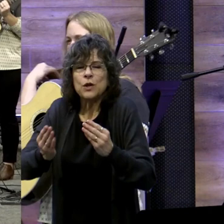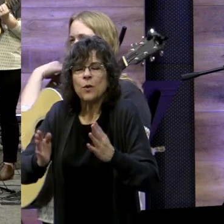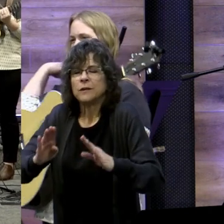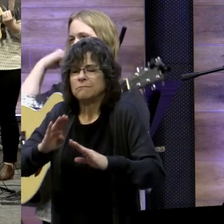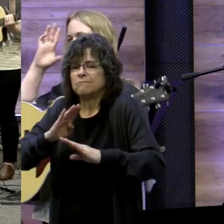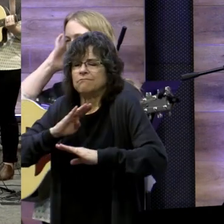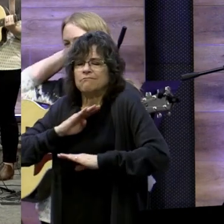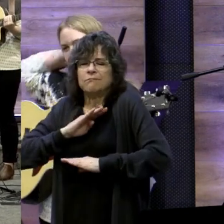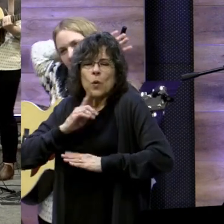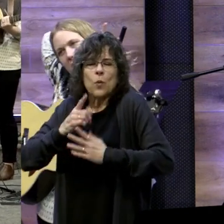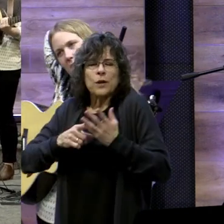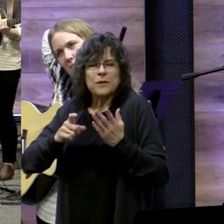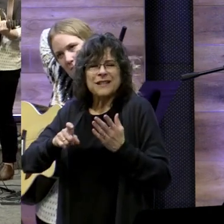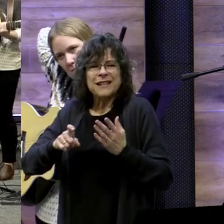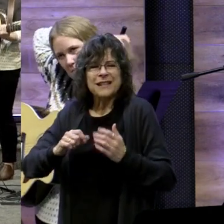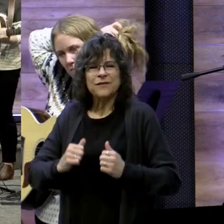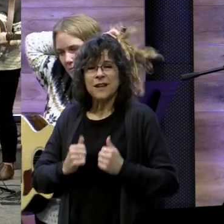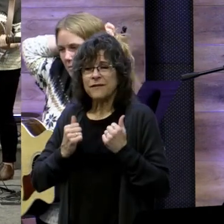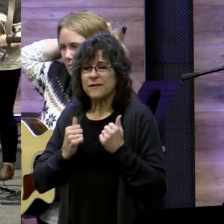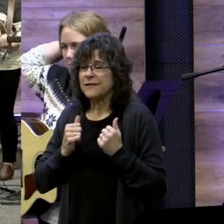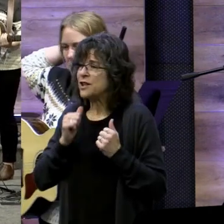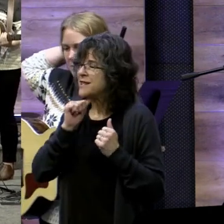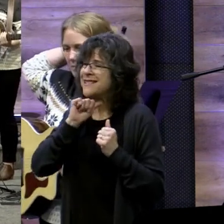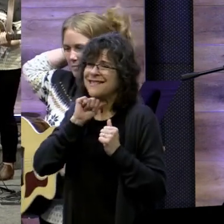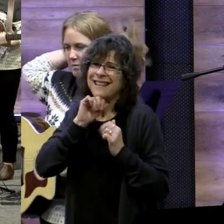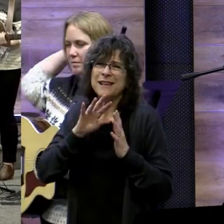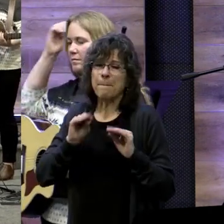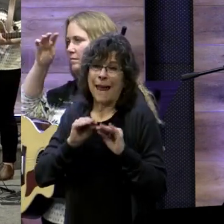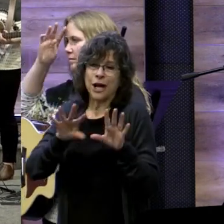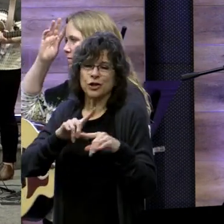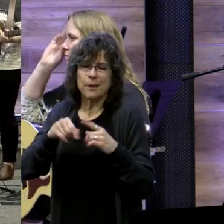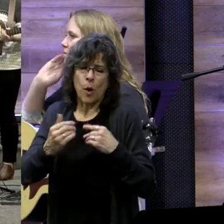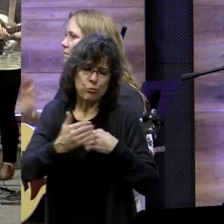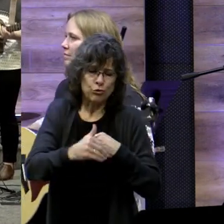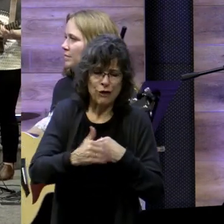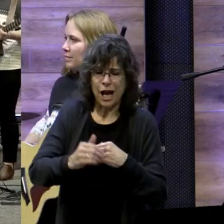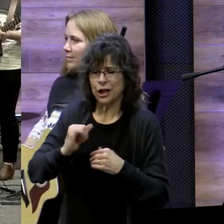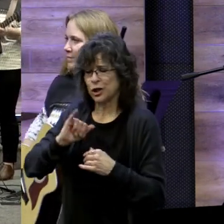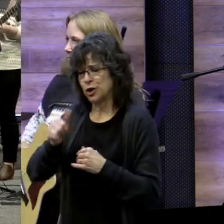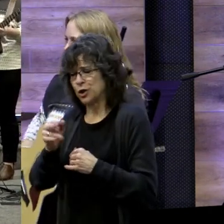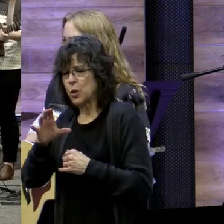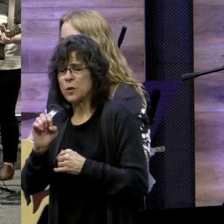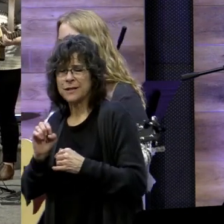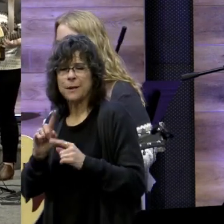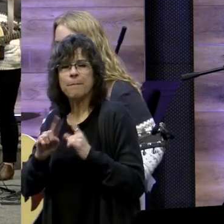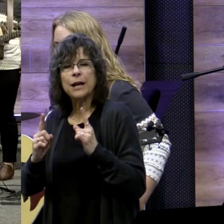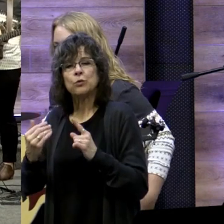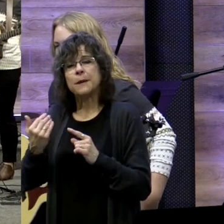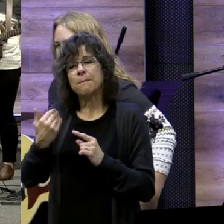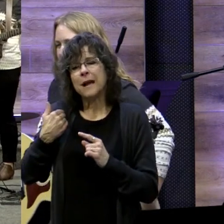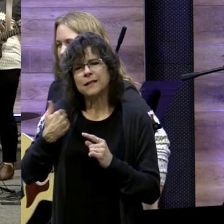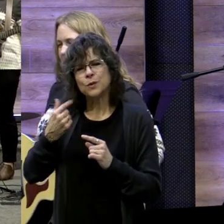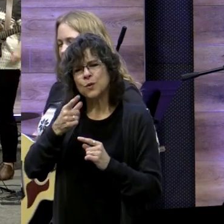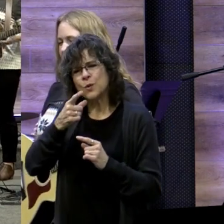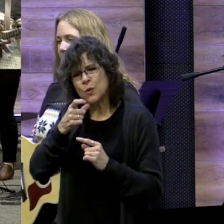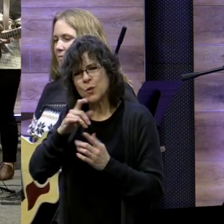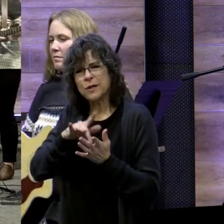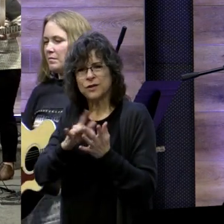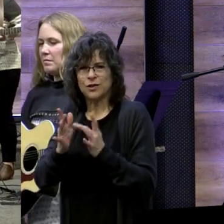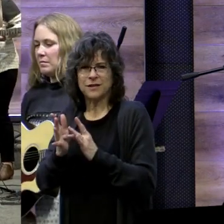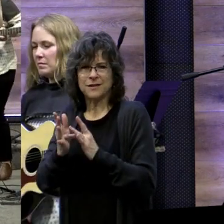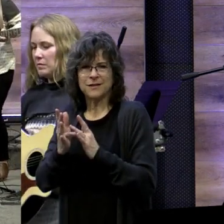nothing magical about the bread and the juice, but it reminds us as we look back and as we look forward of who Jesus is and what he has